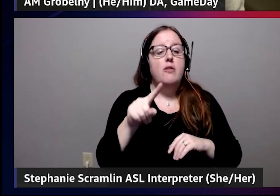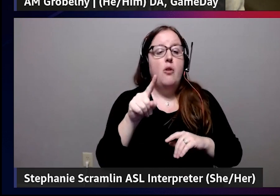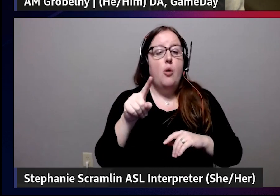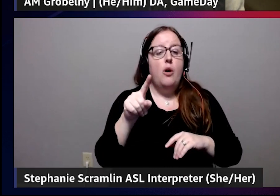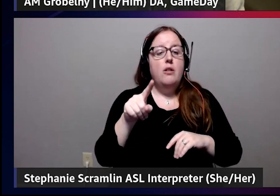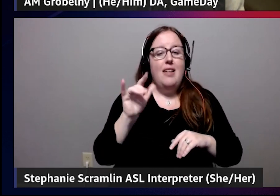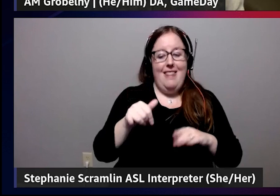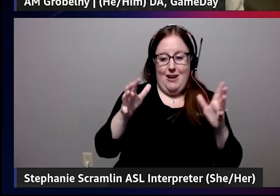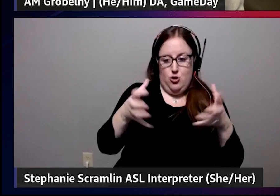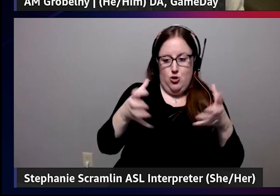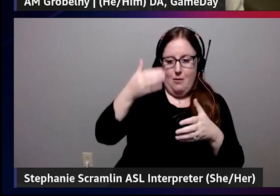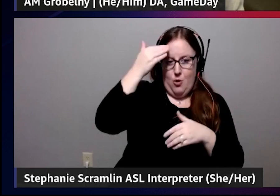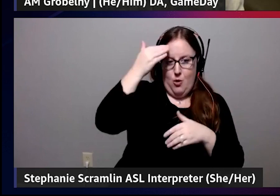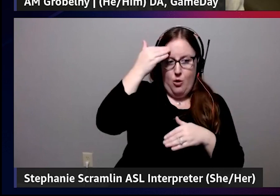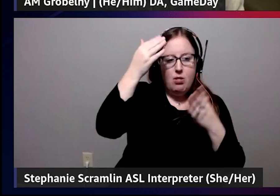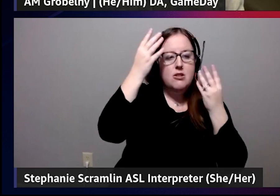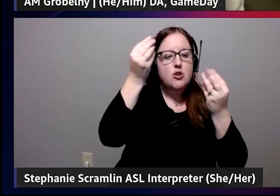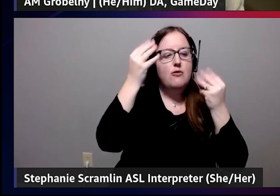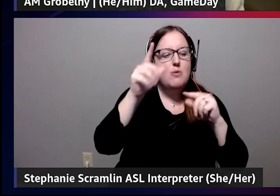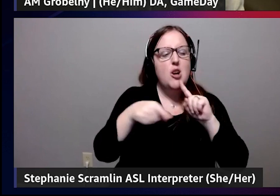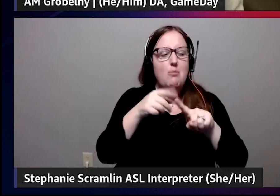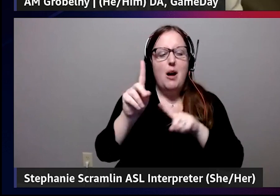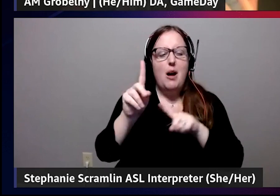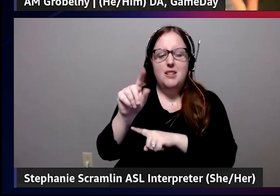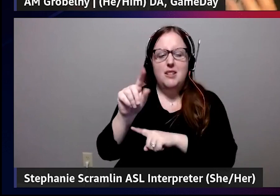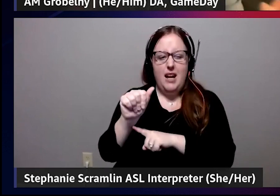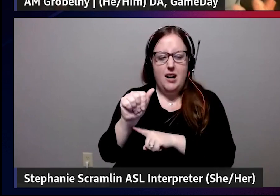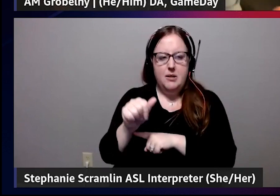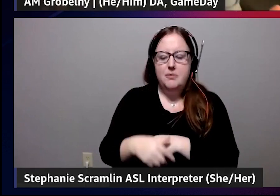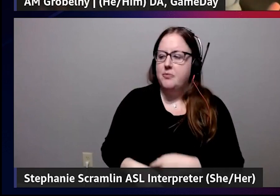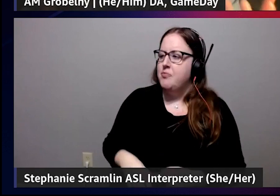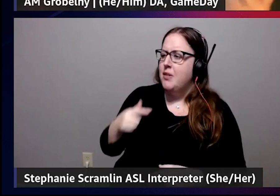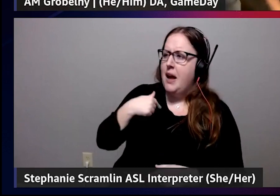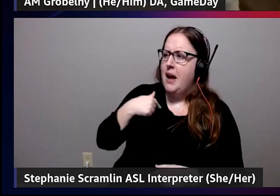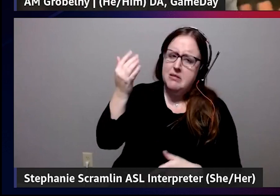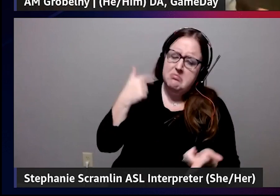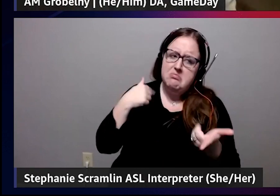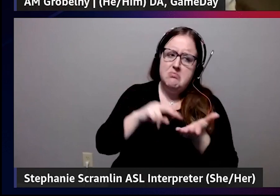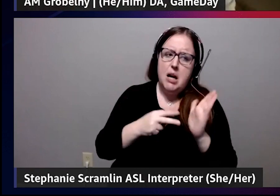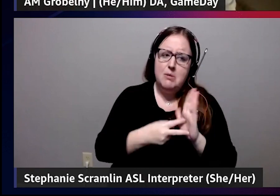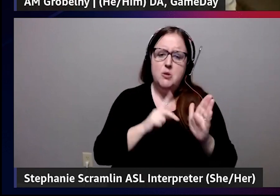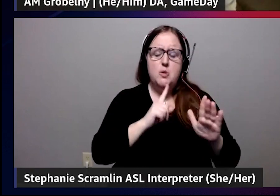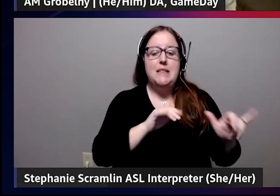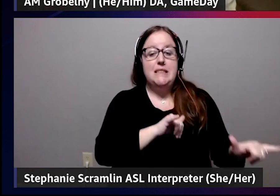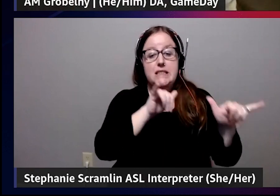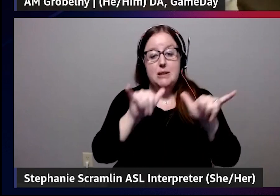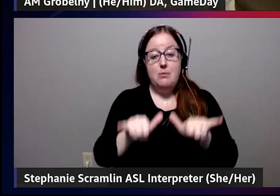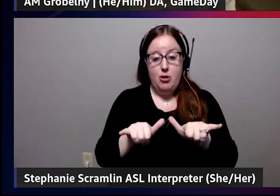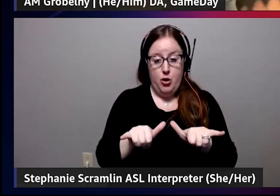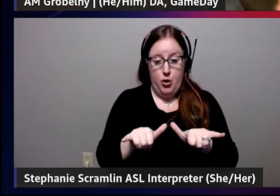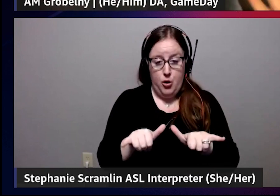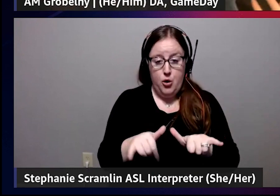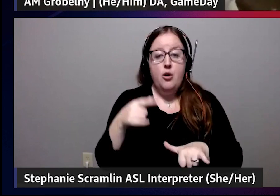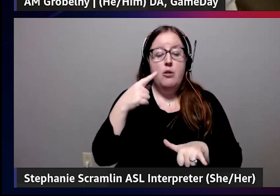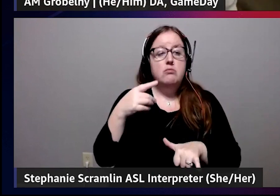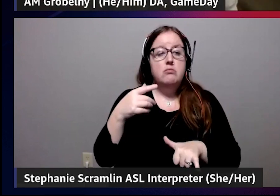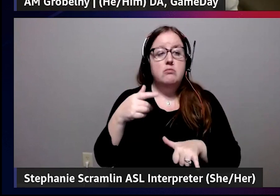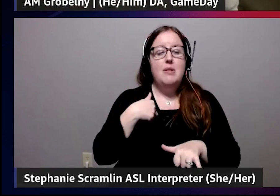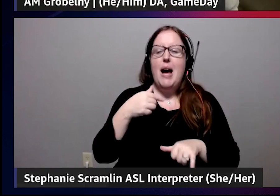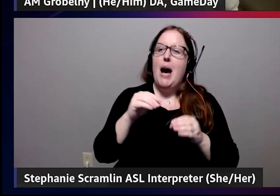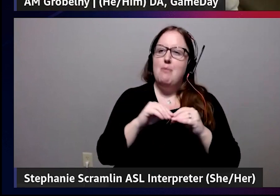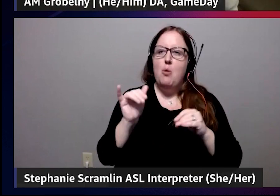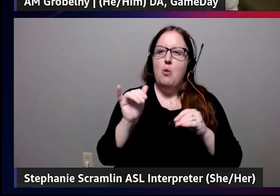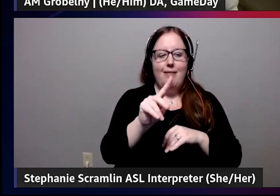knowledge information about the data. I mean, I imagine it's very similar in my world. I'm more of like